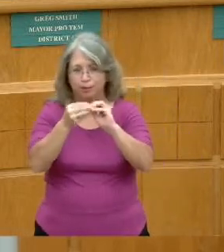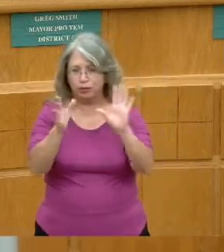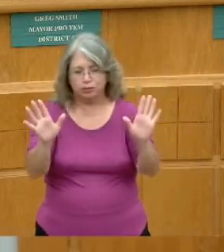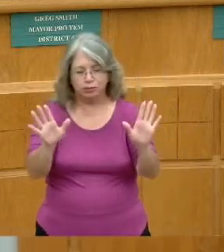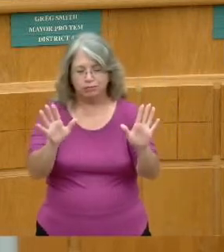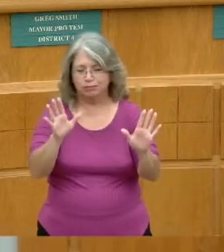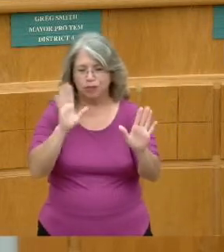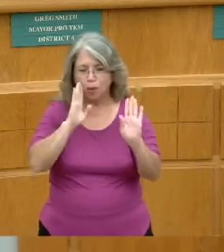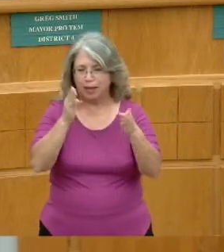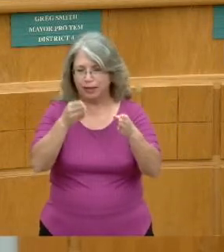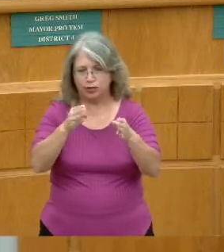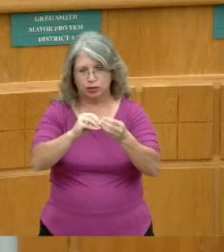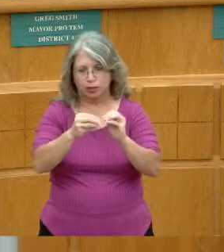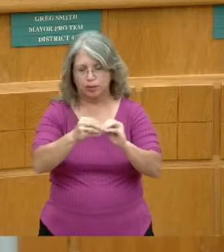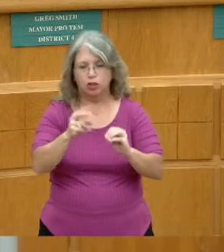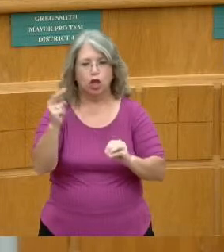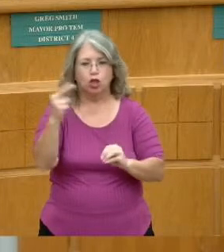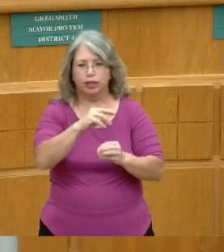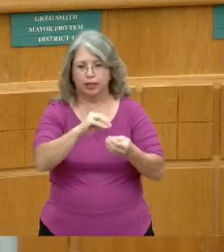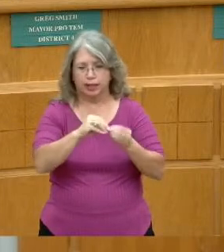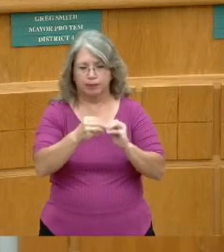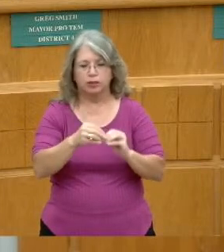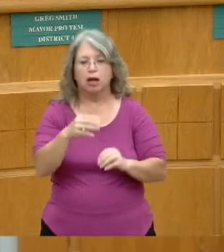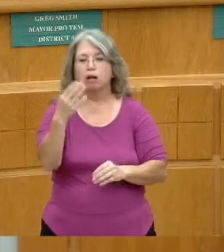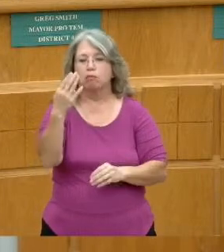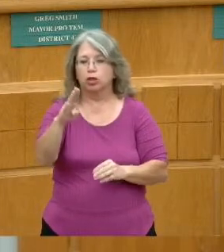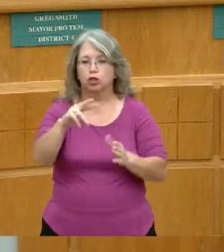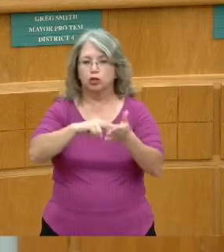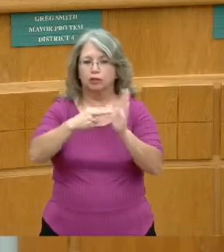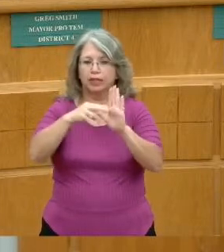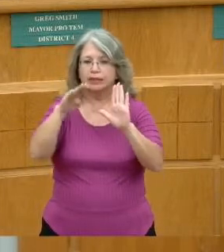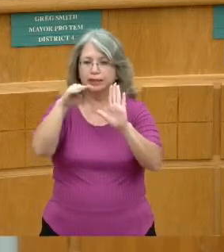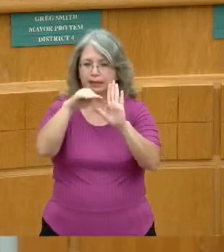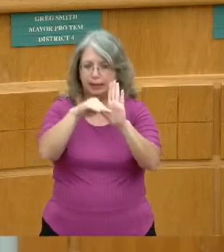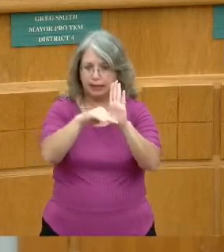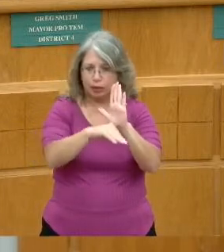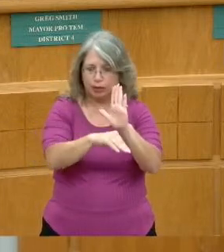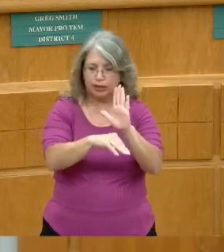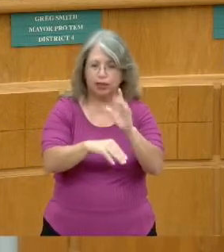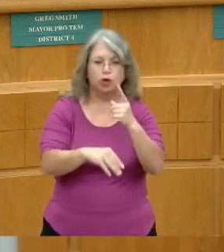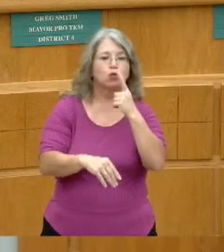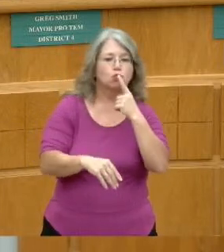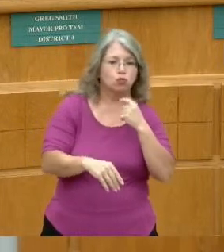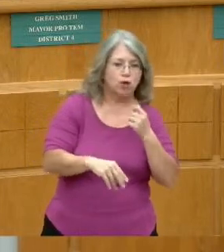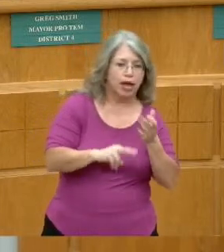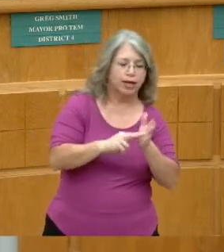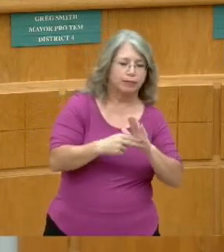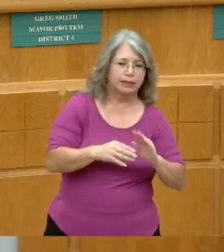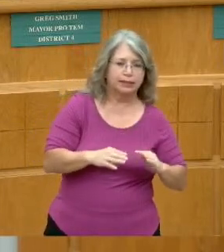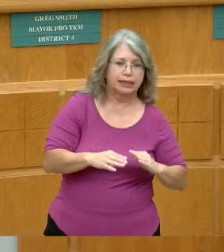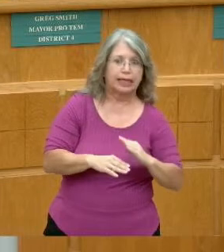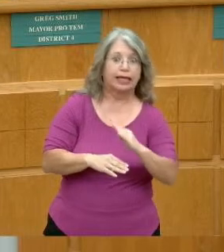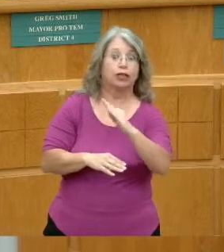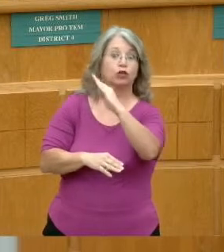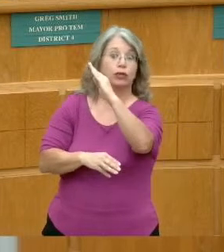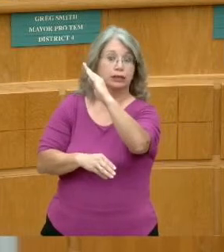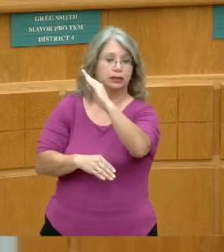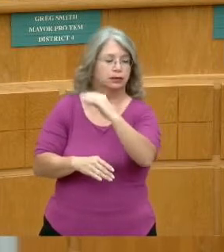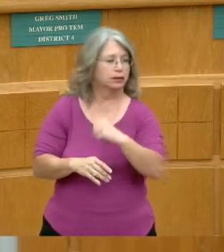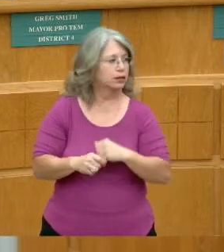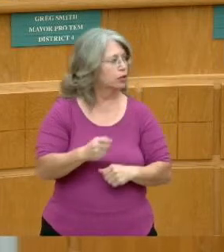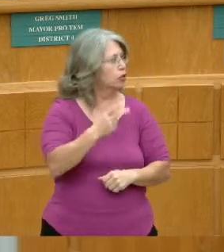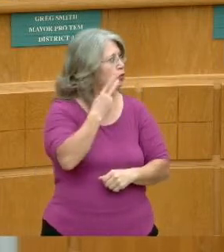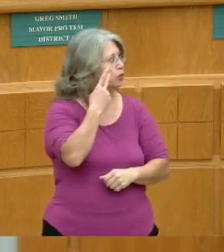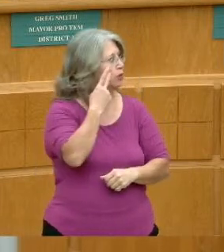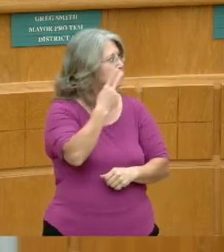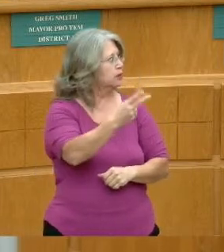colors. Blue means decreasing, red means increasing. This is the transmission rate. You can see a